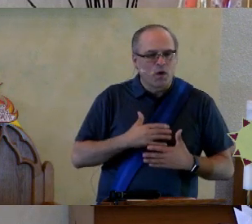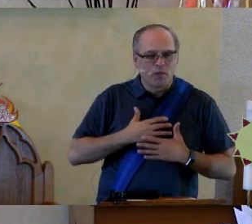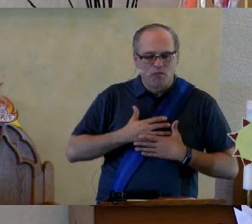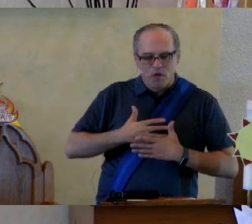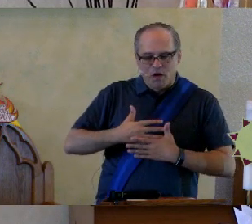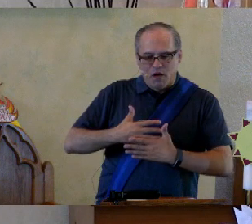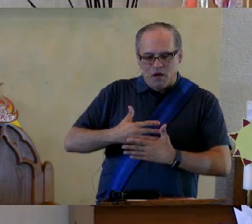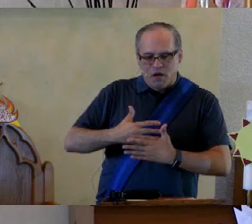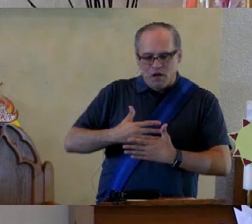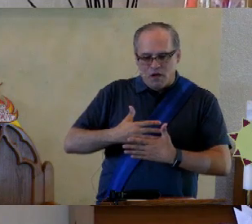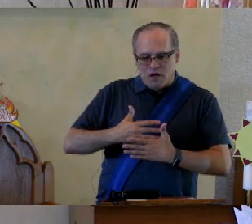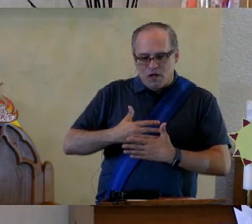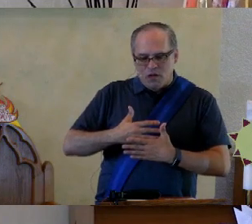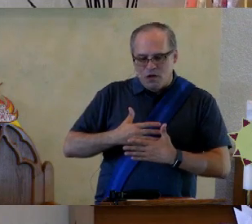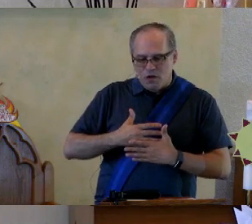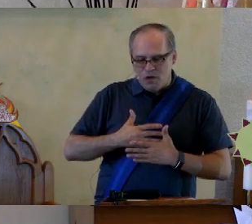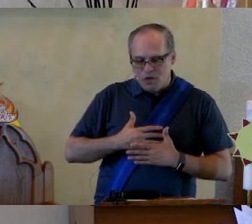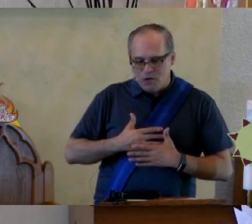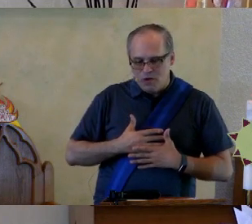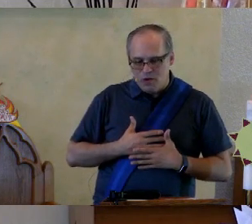for a minute